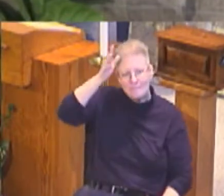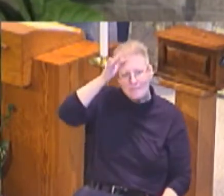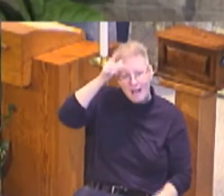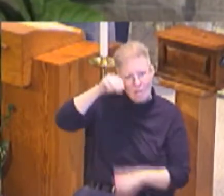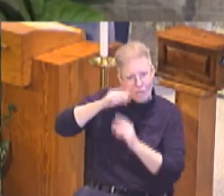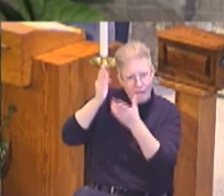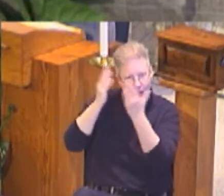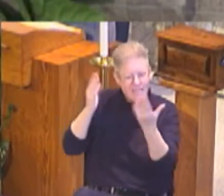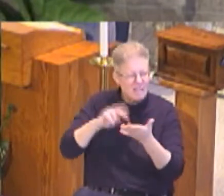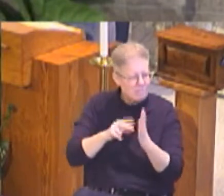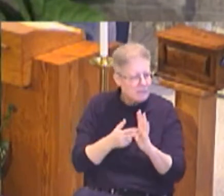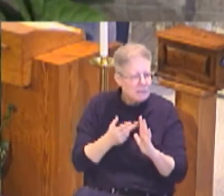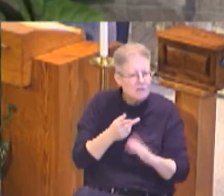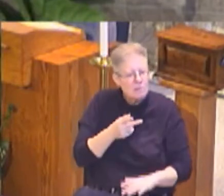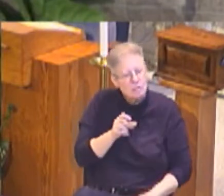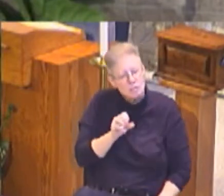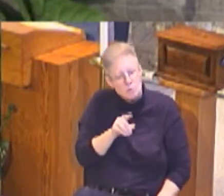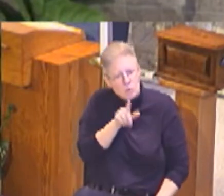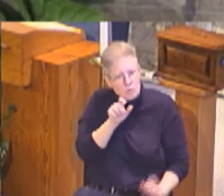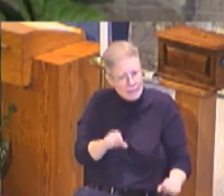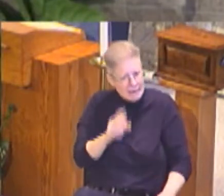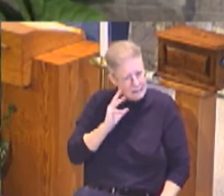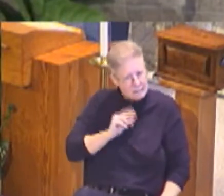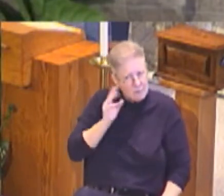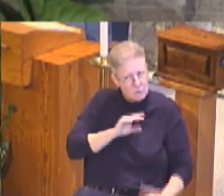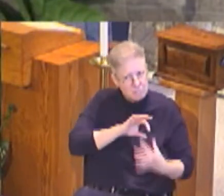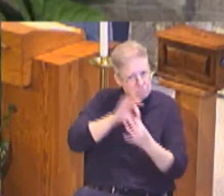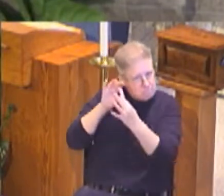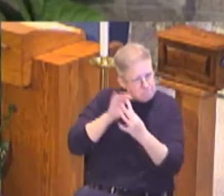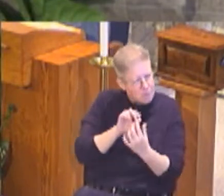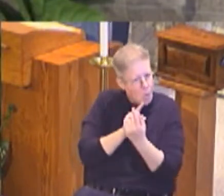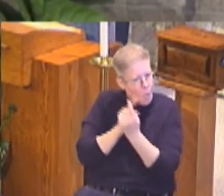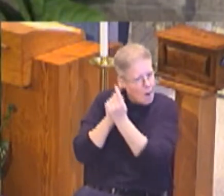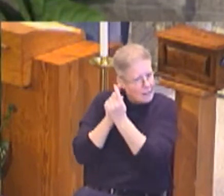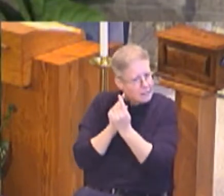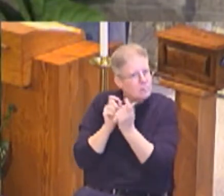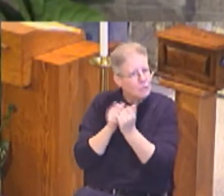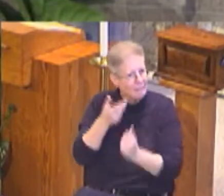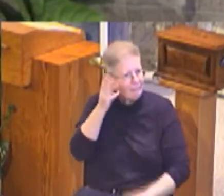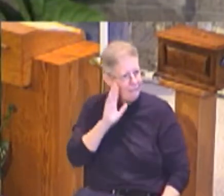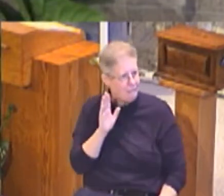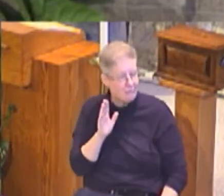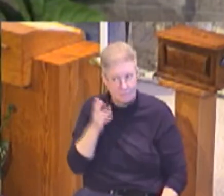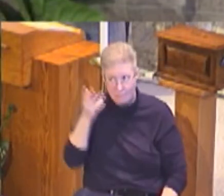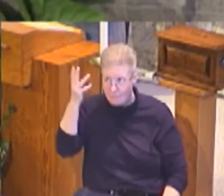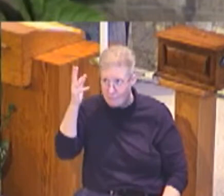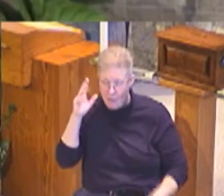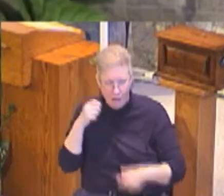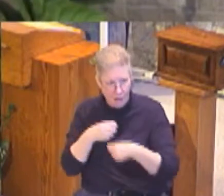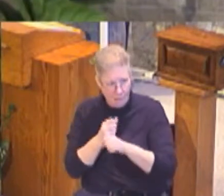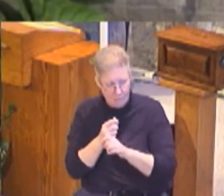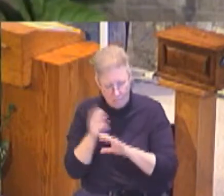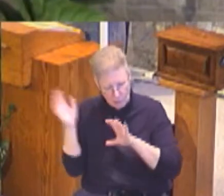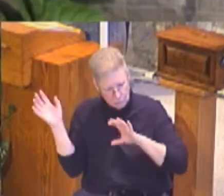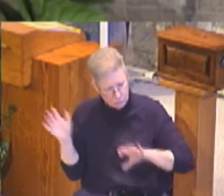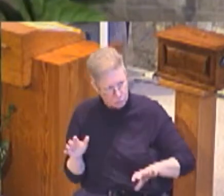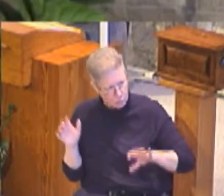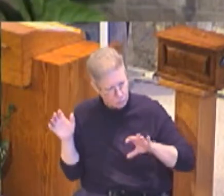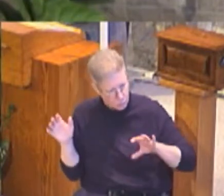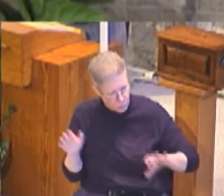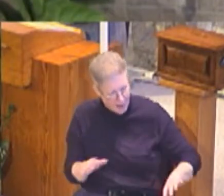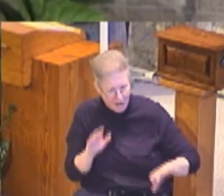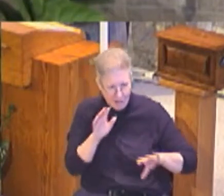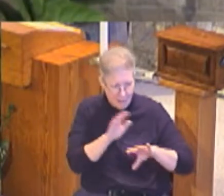with God. Because, he said, God makes the rain to fall on the just and on the